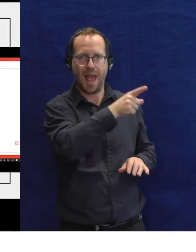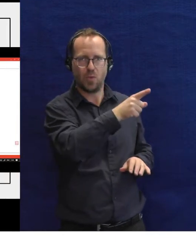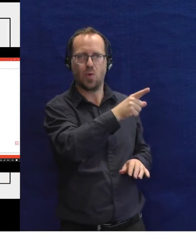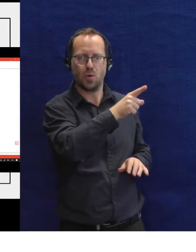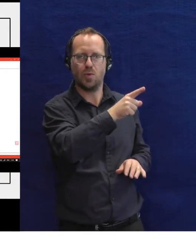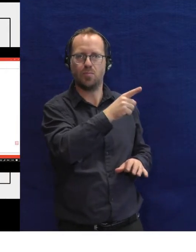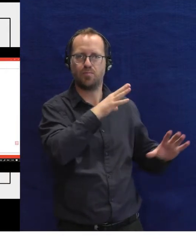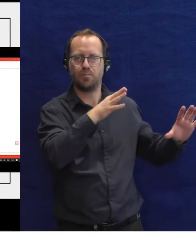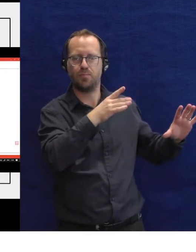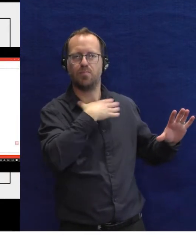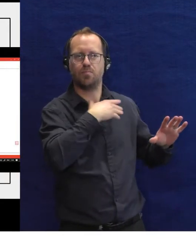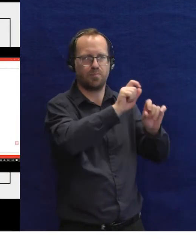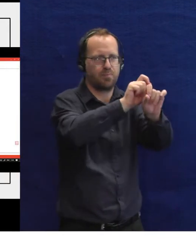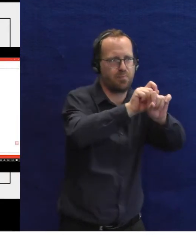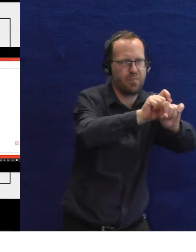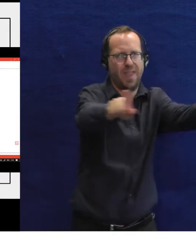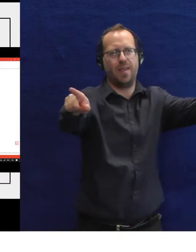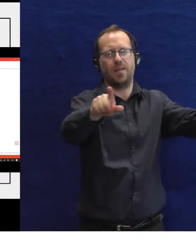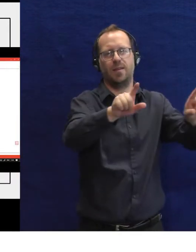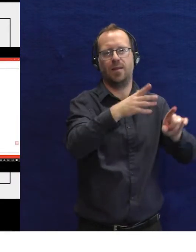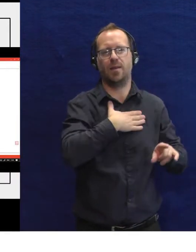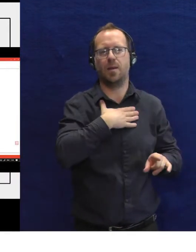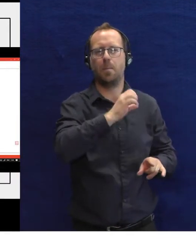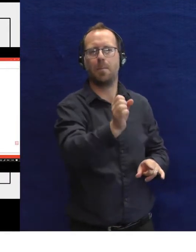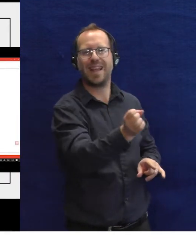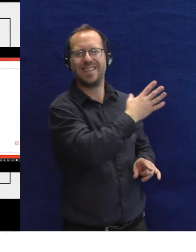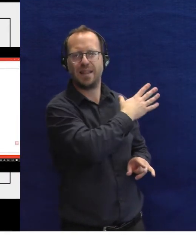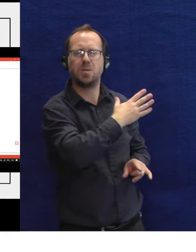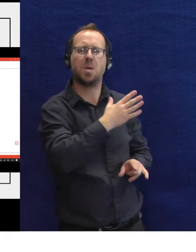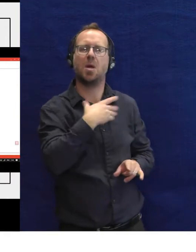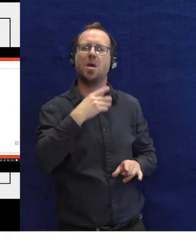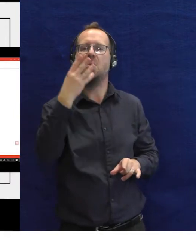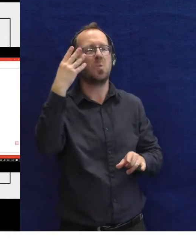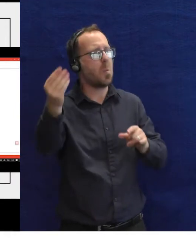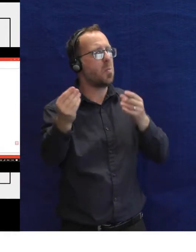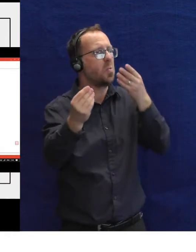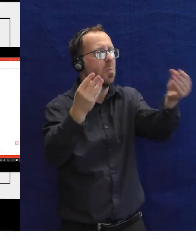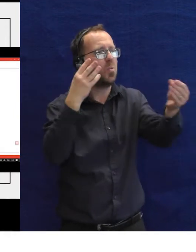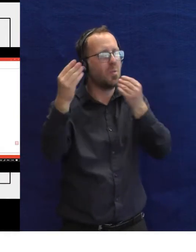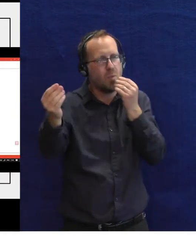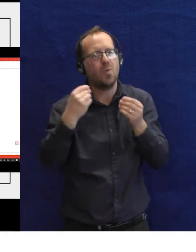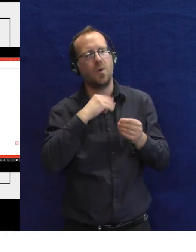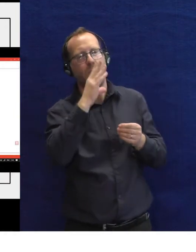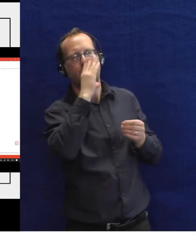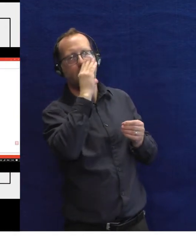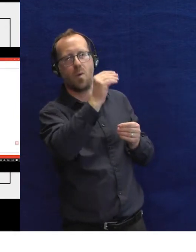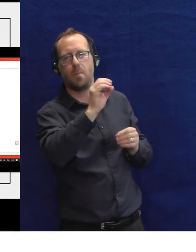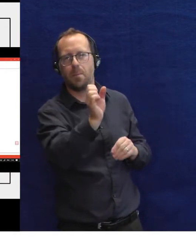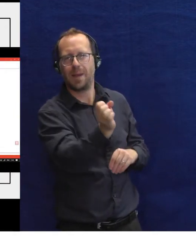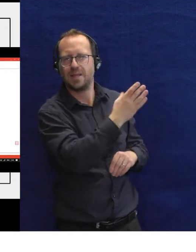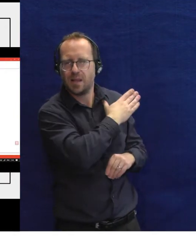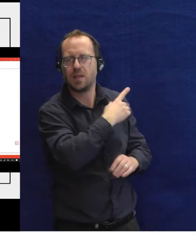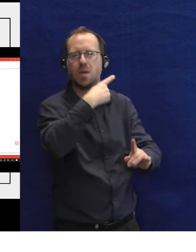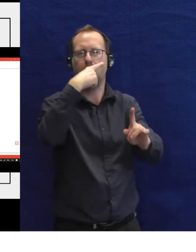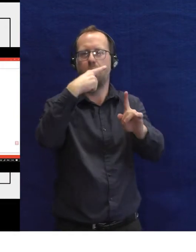Radek will share with you the presentation so that you can see better the videos themselves as well. I would